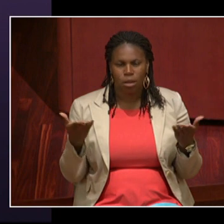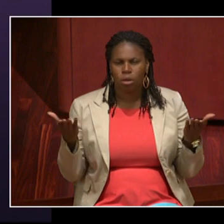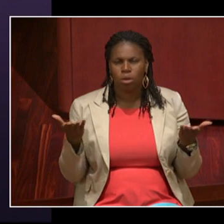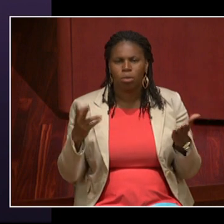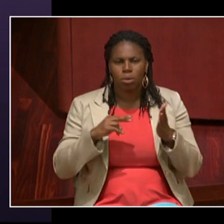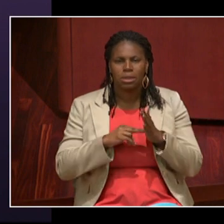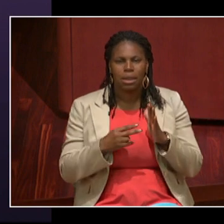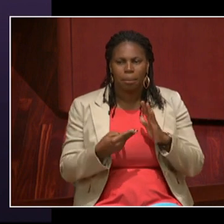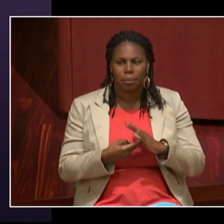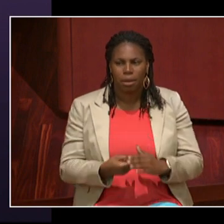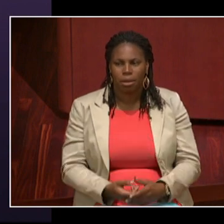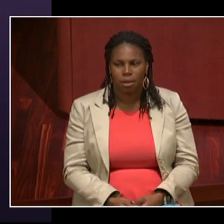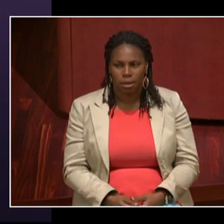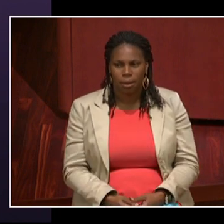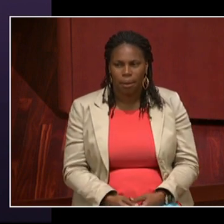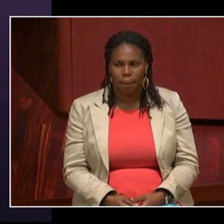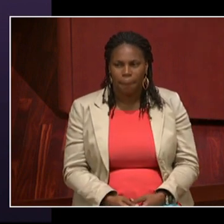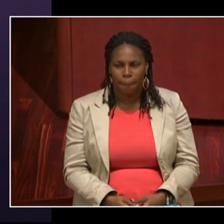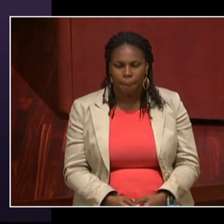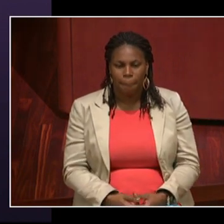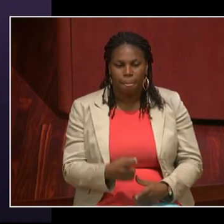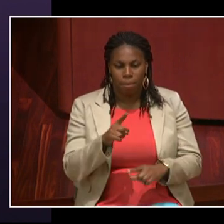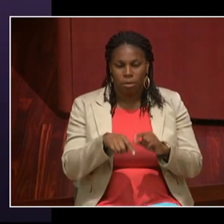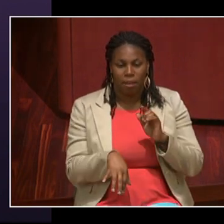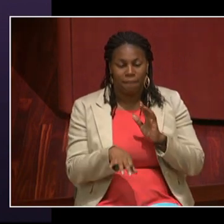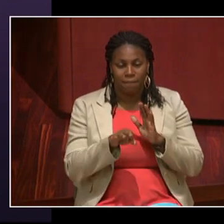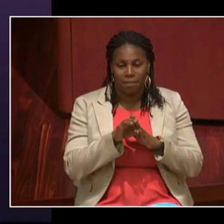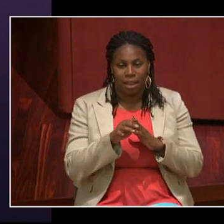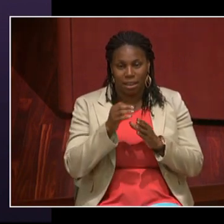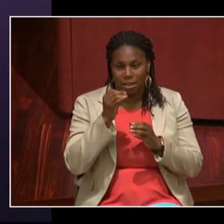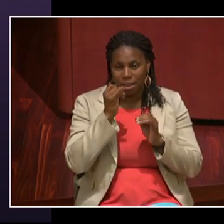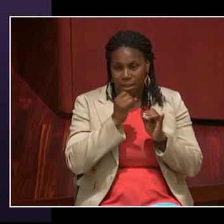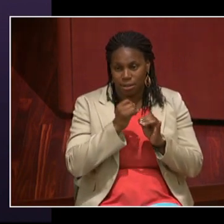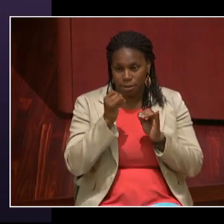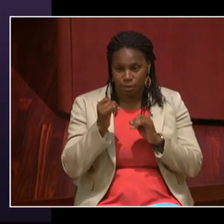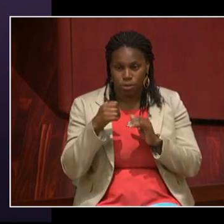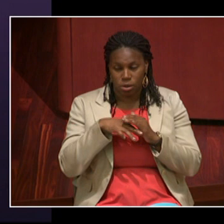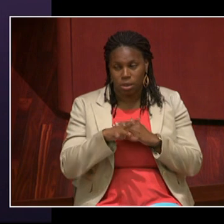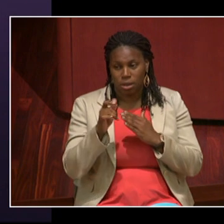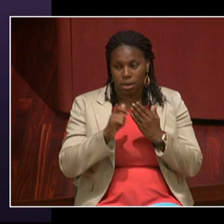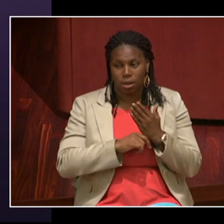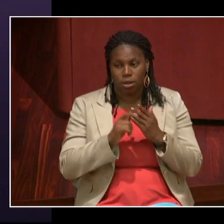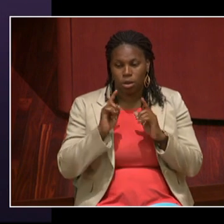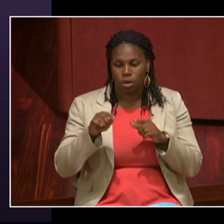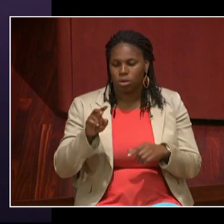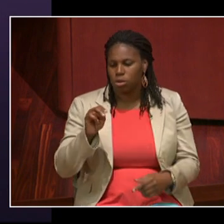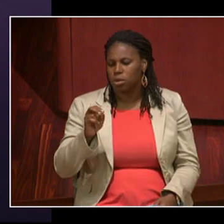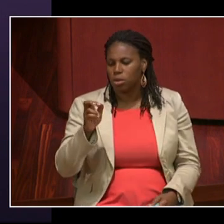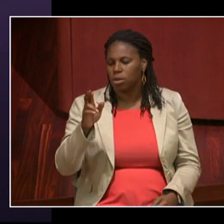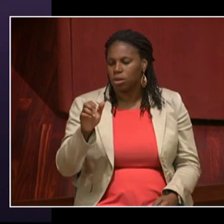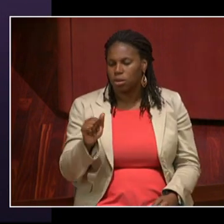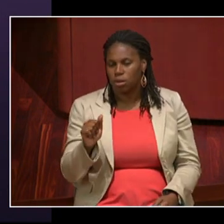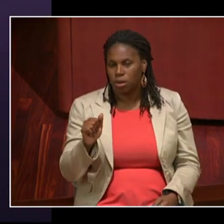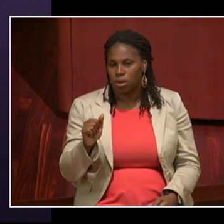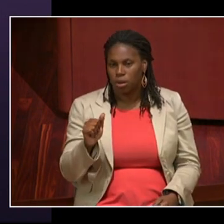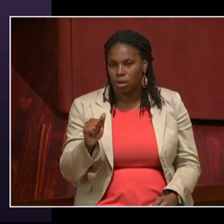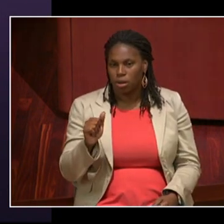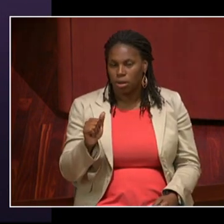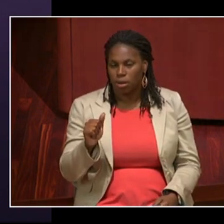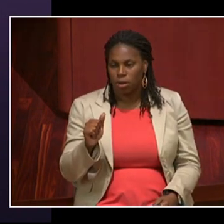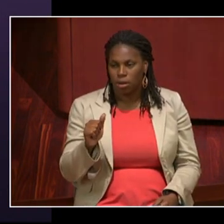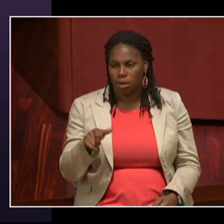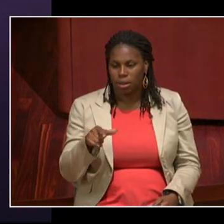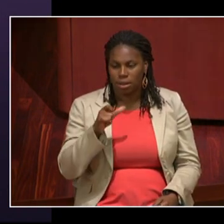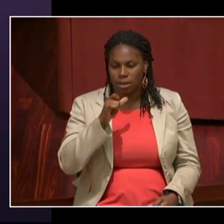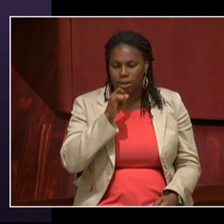mean? If you can't find your individual in the online catalog, it's because the National Archives doesn't currently maintain the records you're seeking. This does